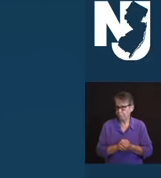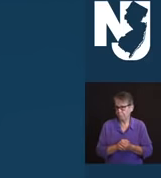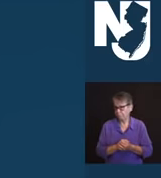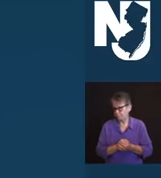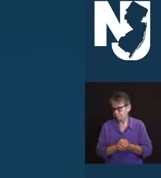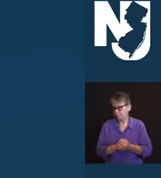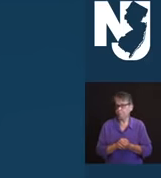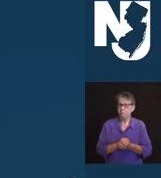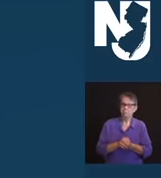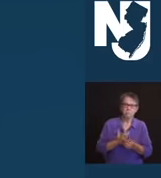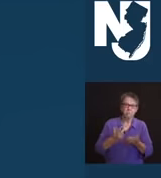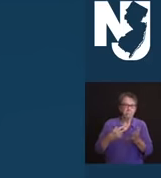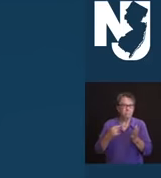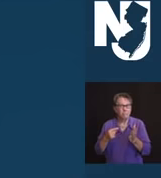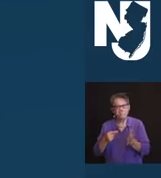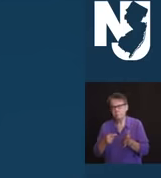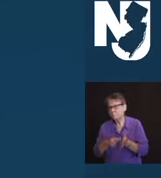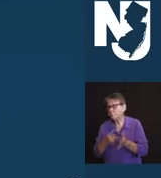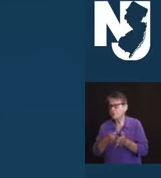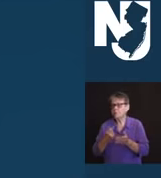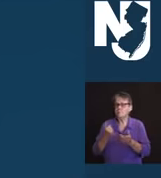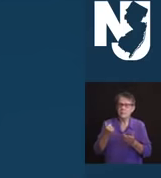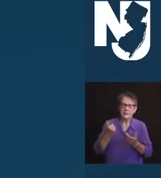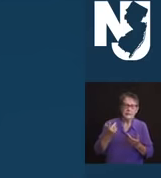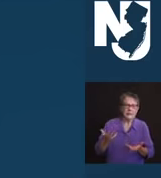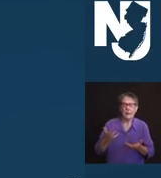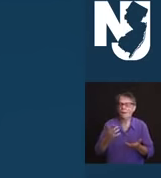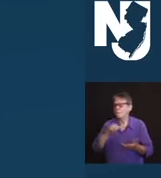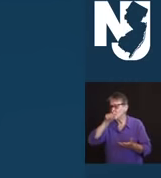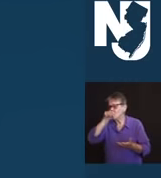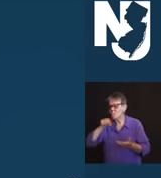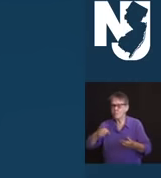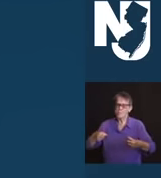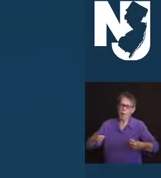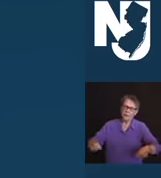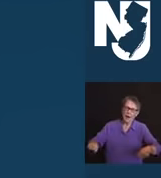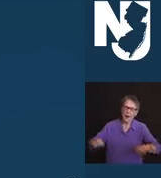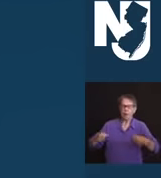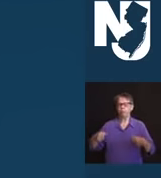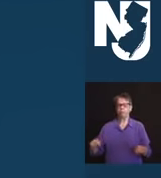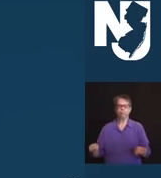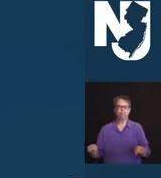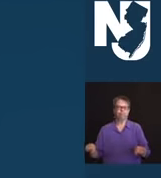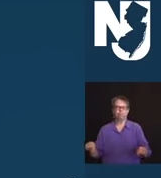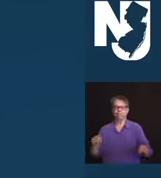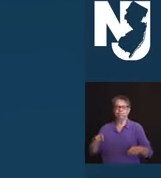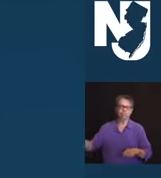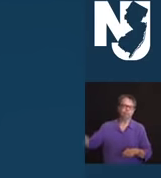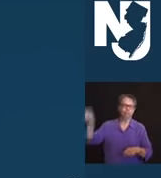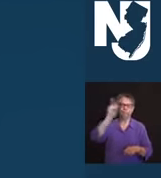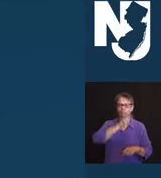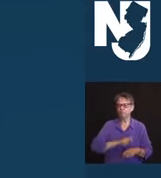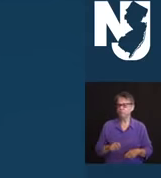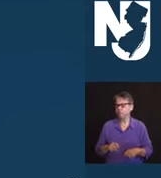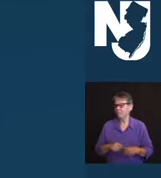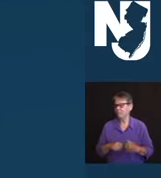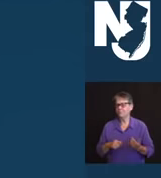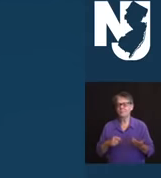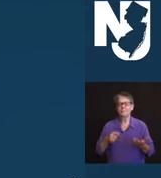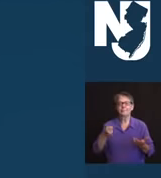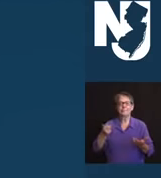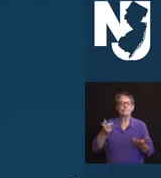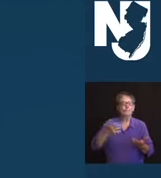firehouse, Al dove into his love of motorcycles or was behind the controls operating his ham radio. He also took